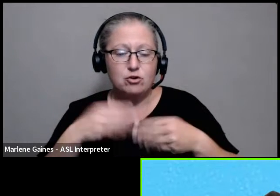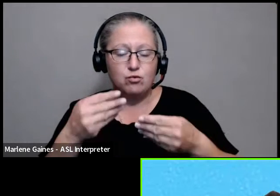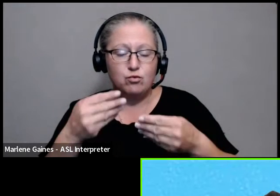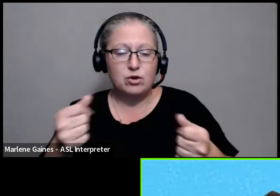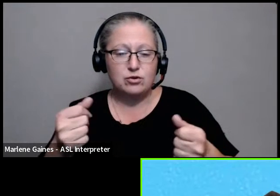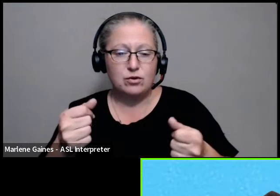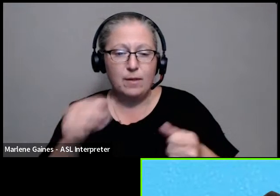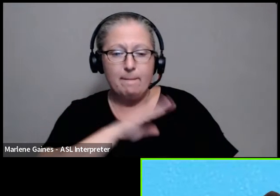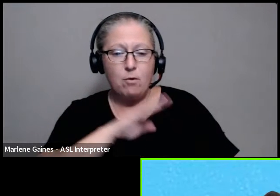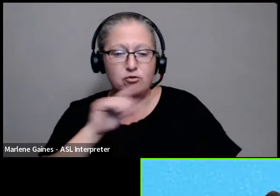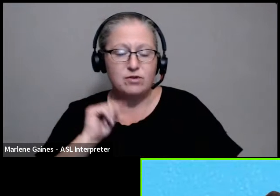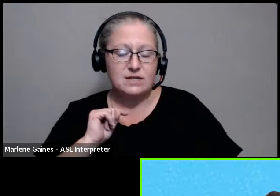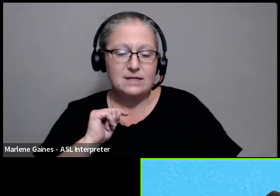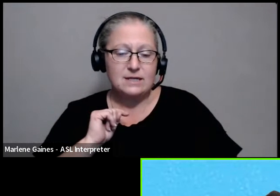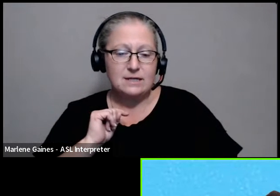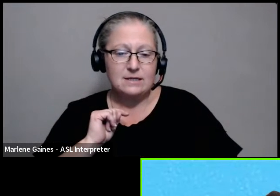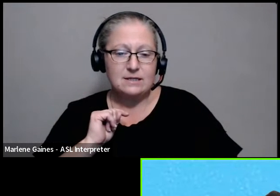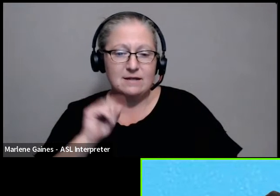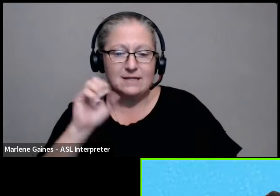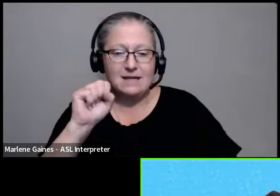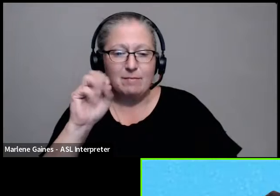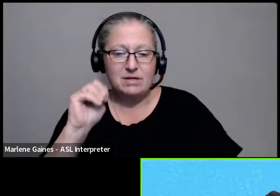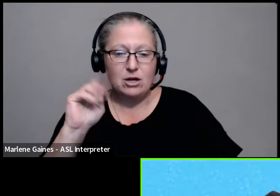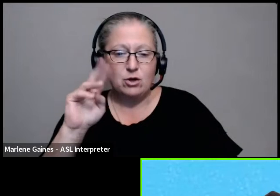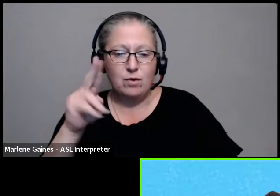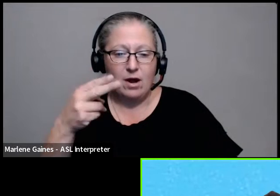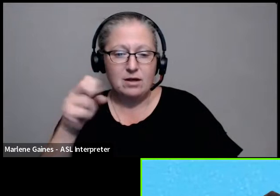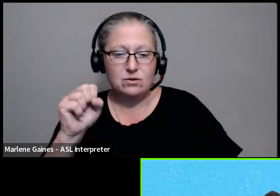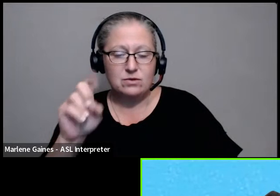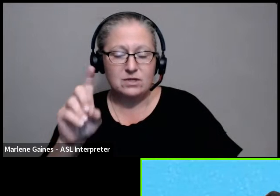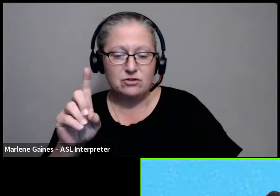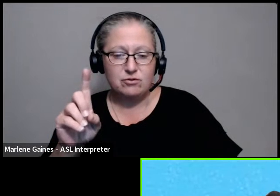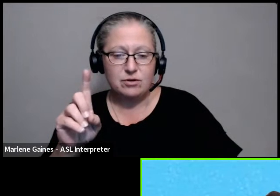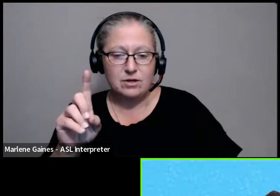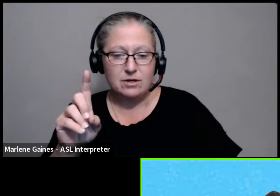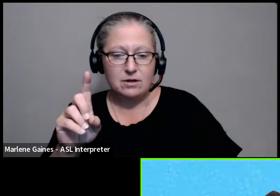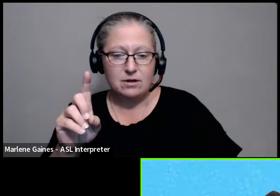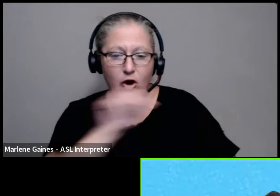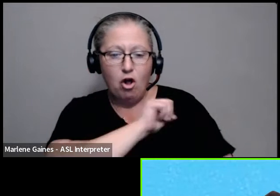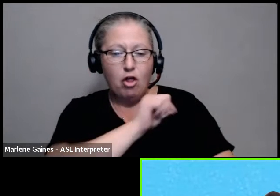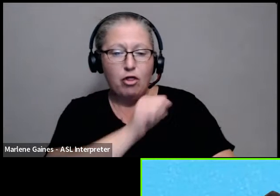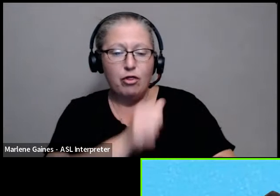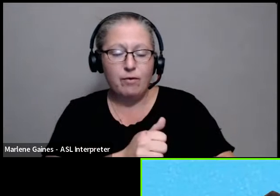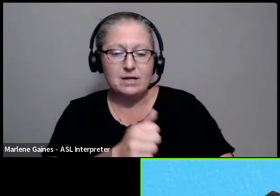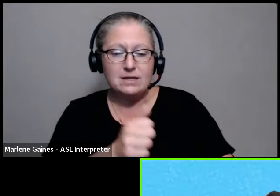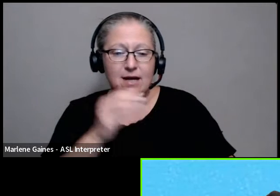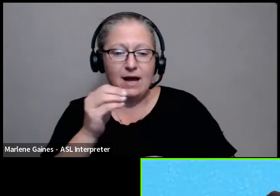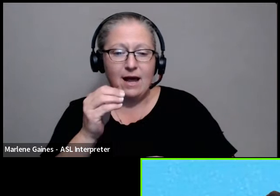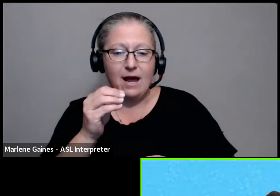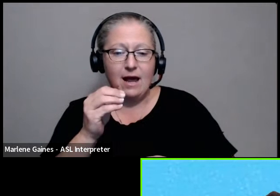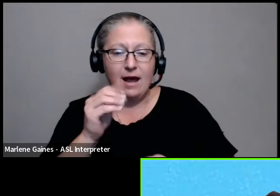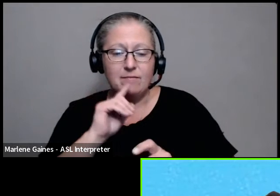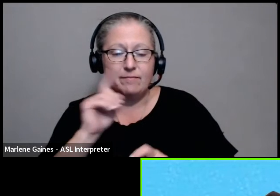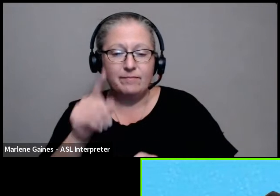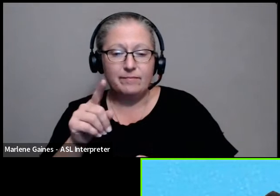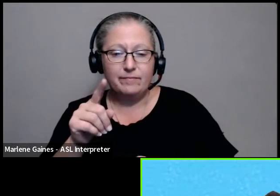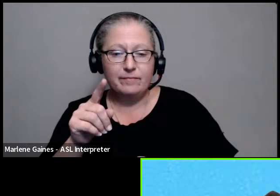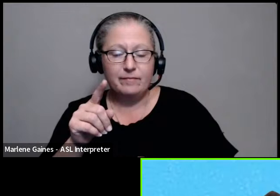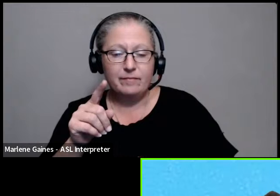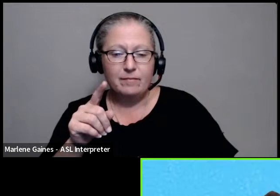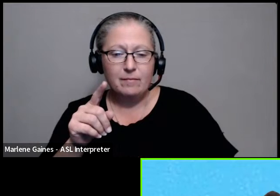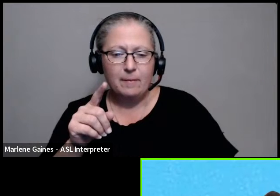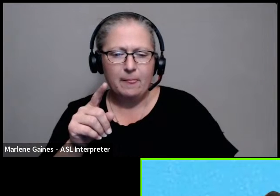resolution of the Board of Trustees of the San Mateo Union High School District authorizing and directing the condemnation